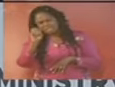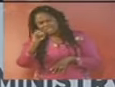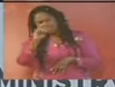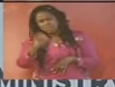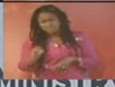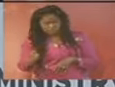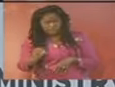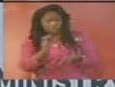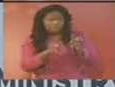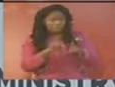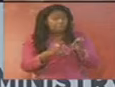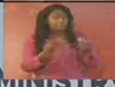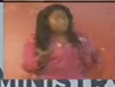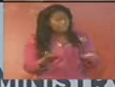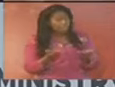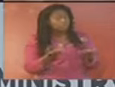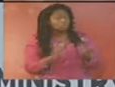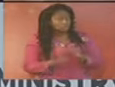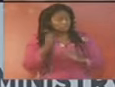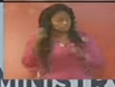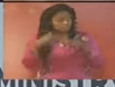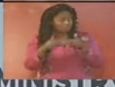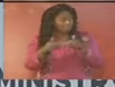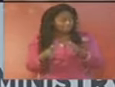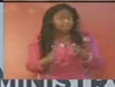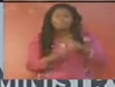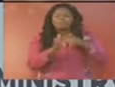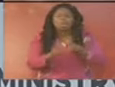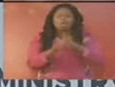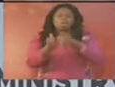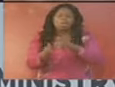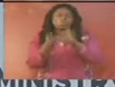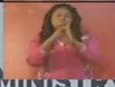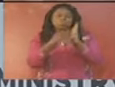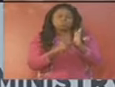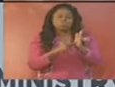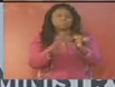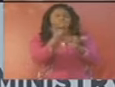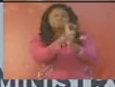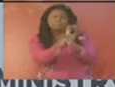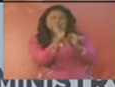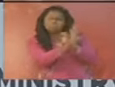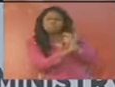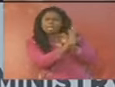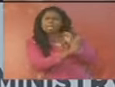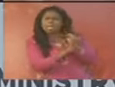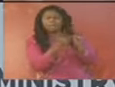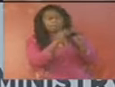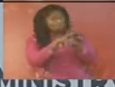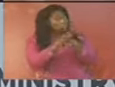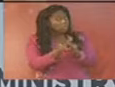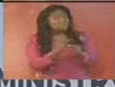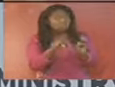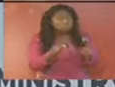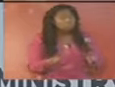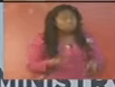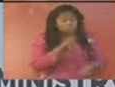of adherence to the public health guidelines at the various outlets. I have asked for a little more detail in terms